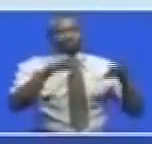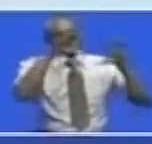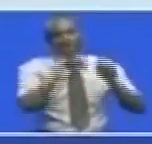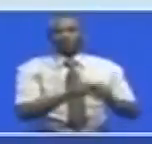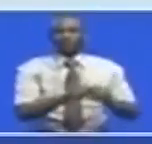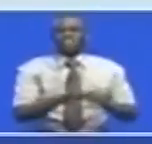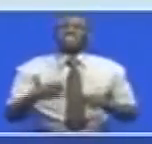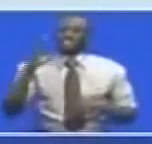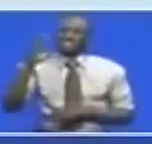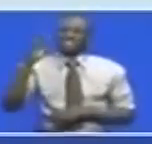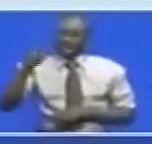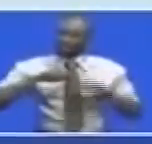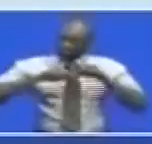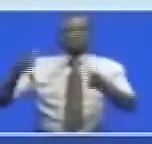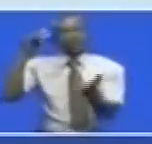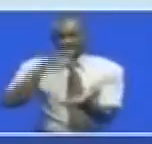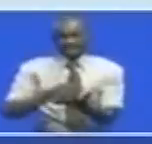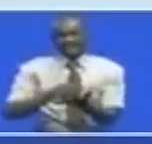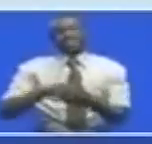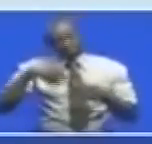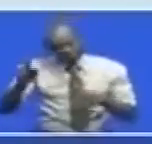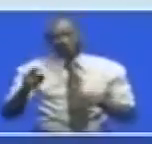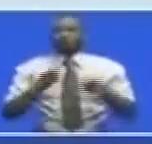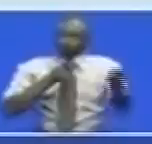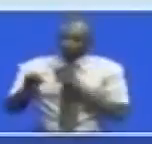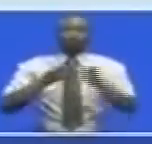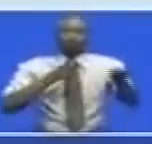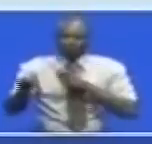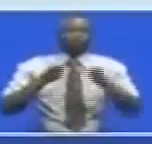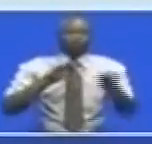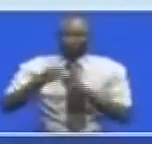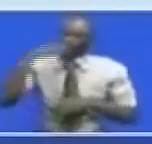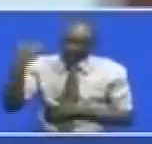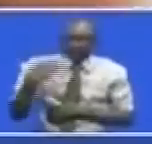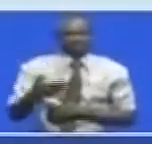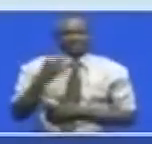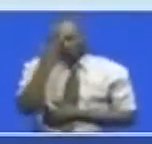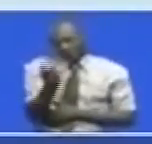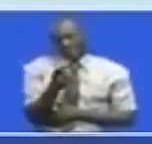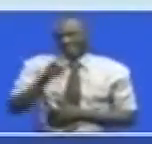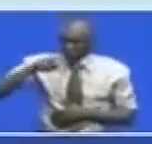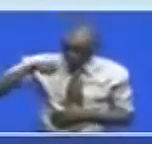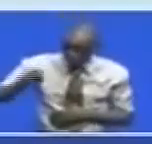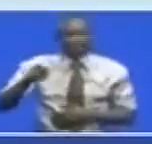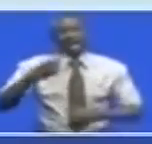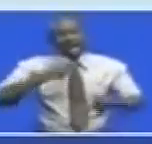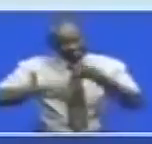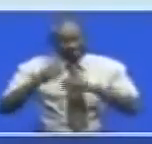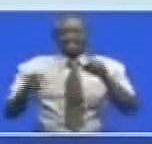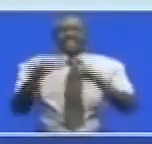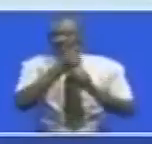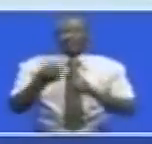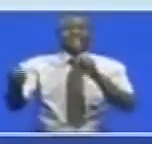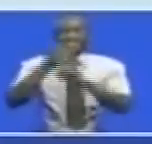CCM haiwezi kuendelea tena kuwa chama tawala katika nchi hii kwa sababu haijatenda mambo